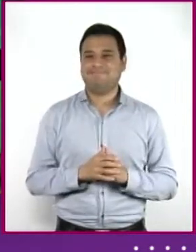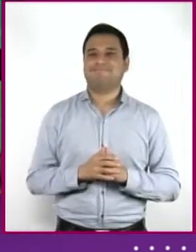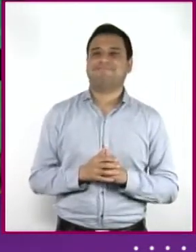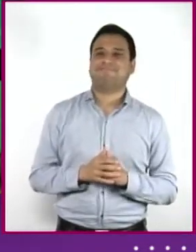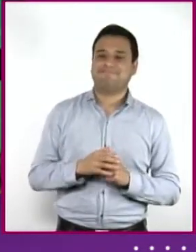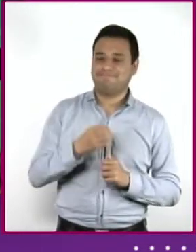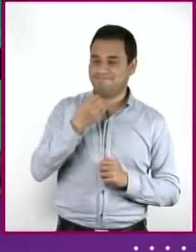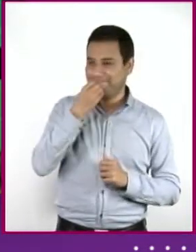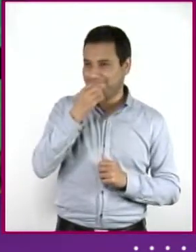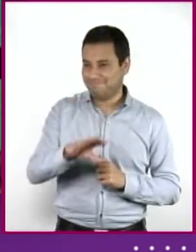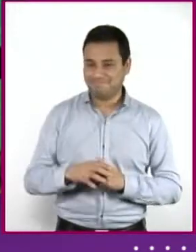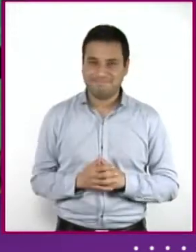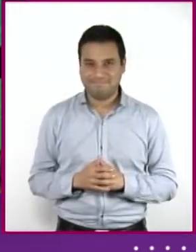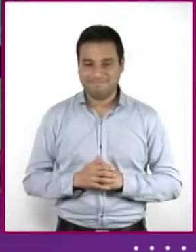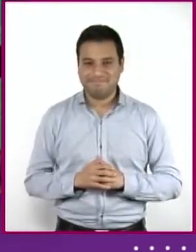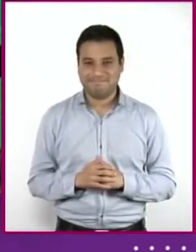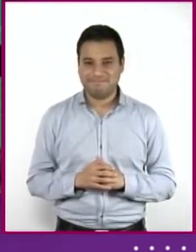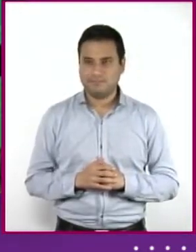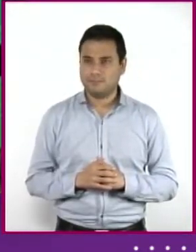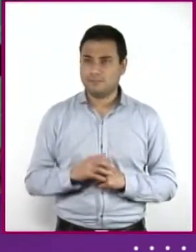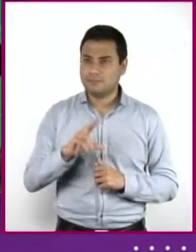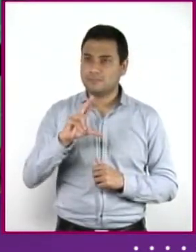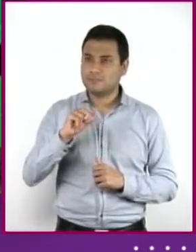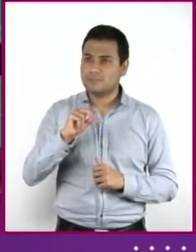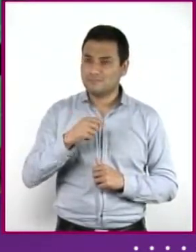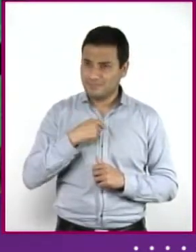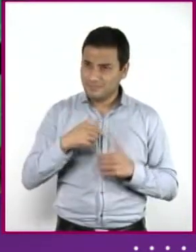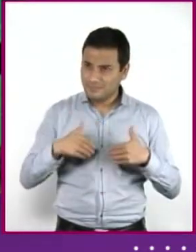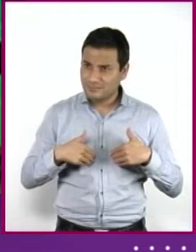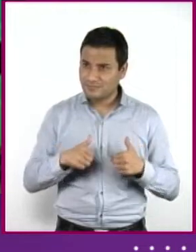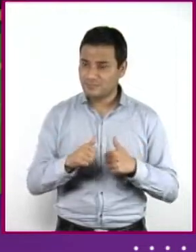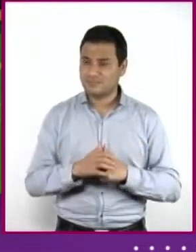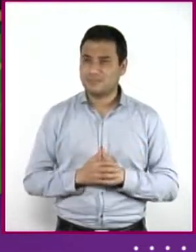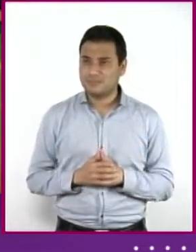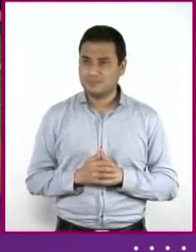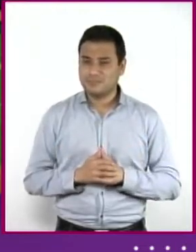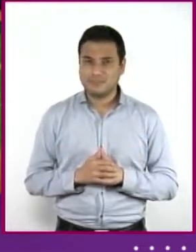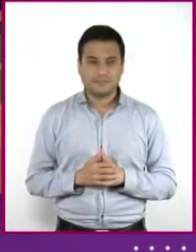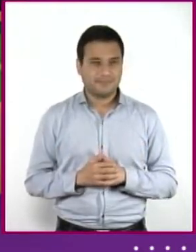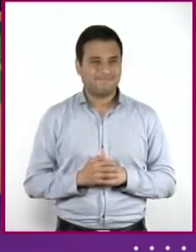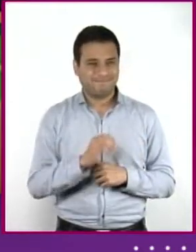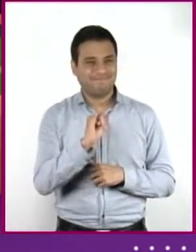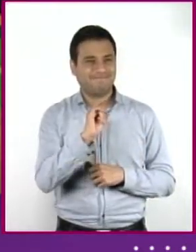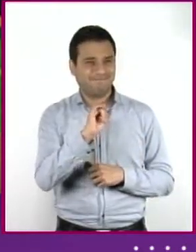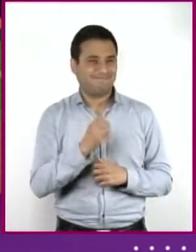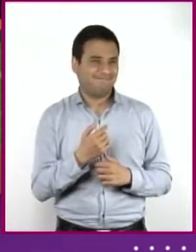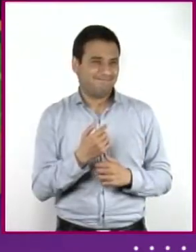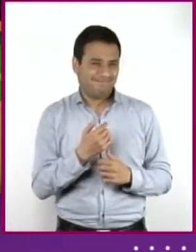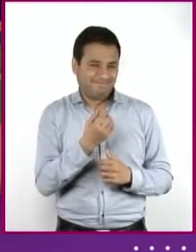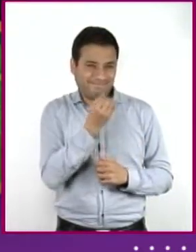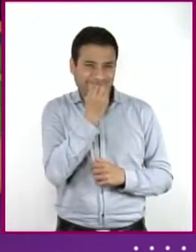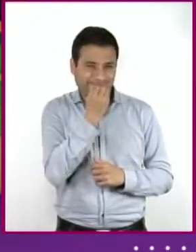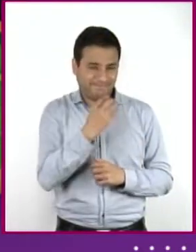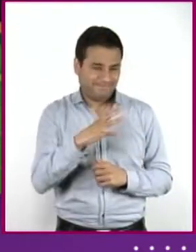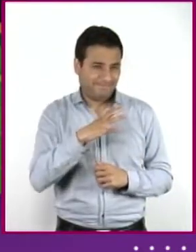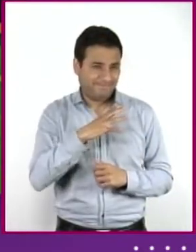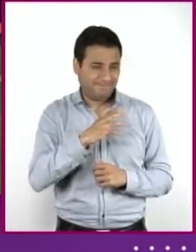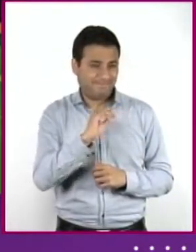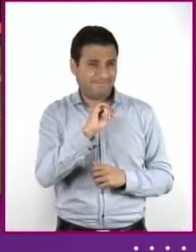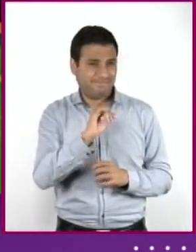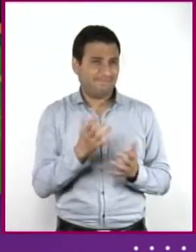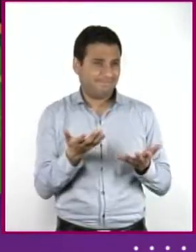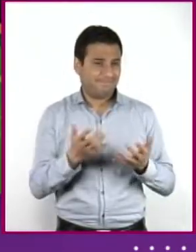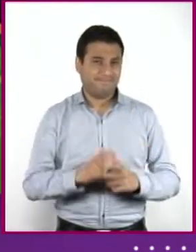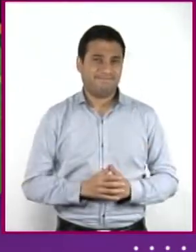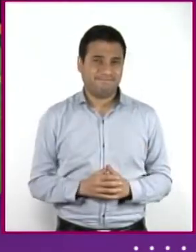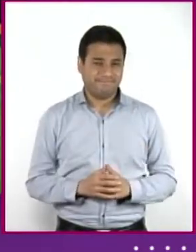funny. It's not a joke. I'm hungry. Of course I made supper, darling. I came up